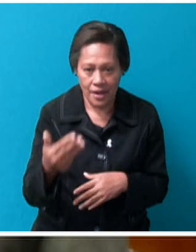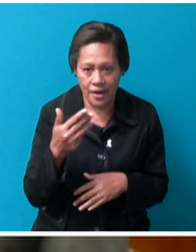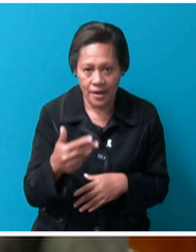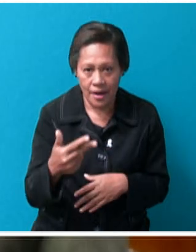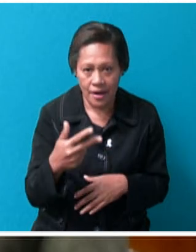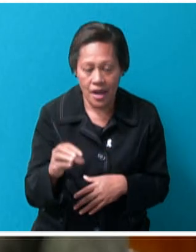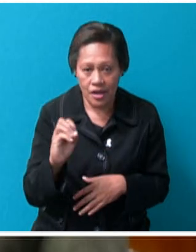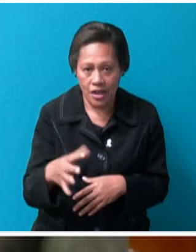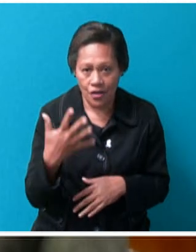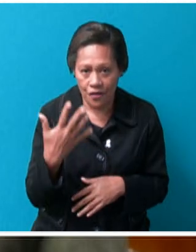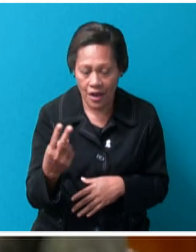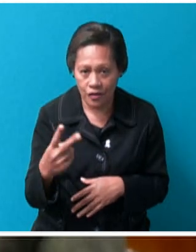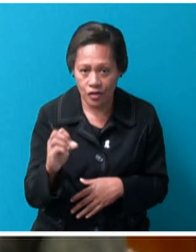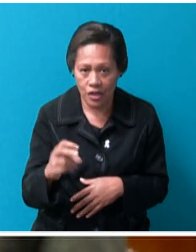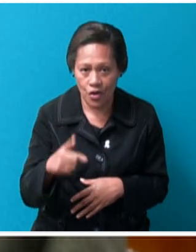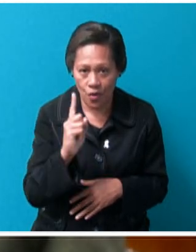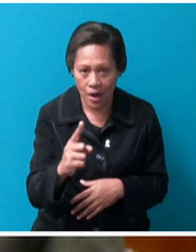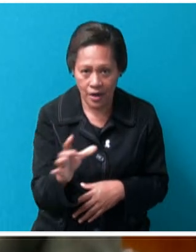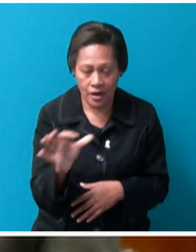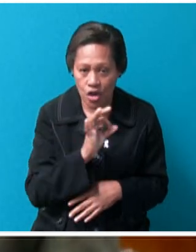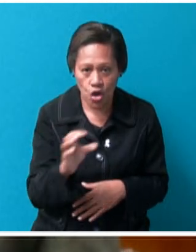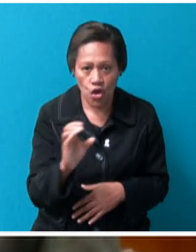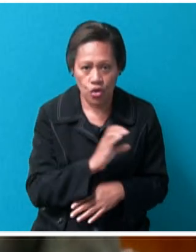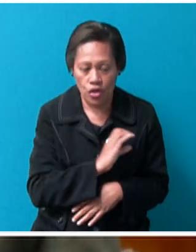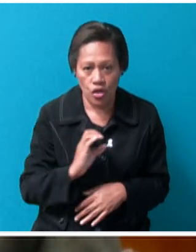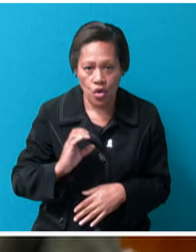9905201 and not to the Commissioner.